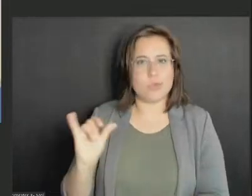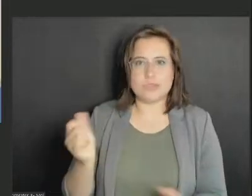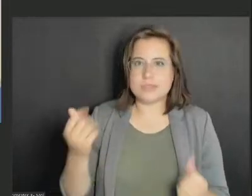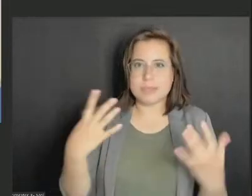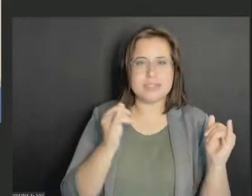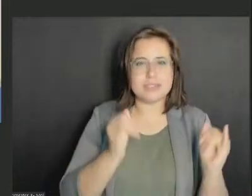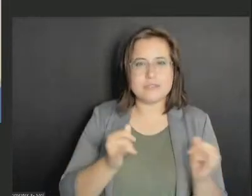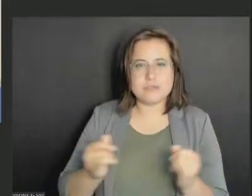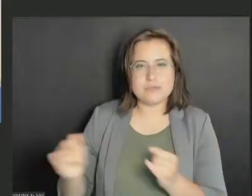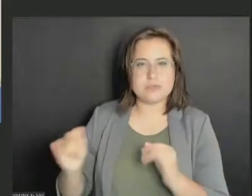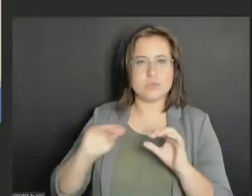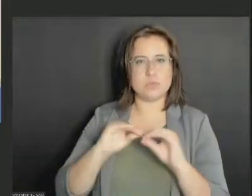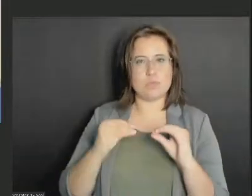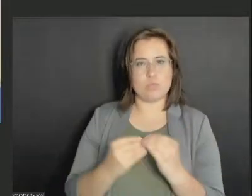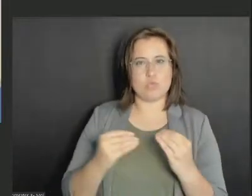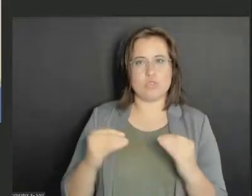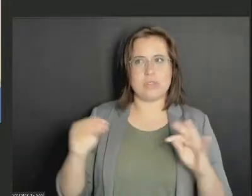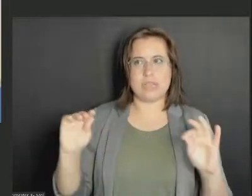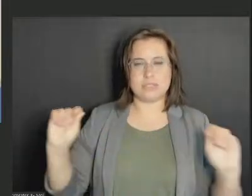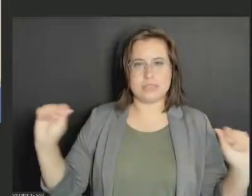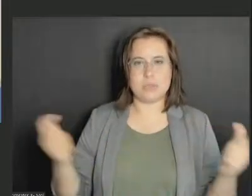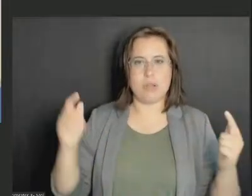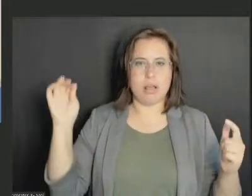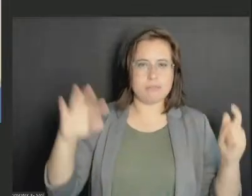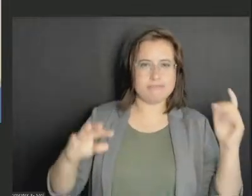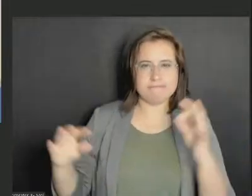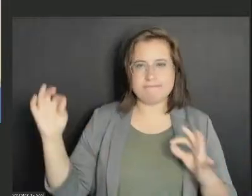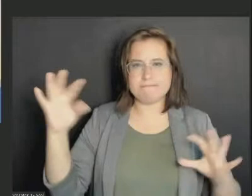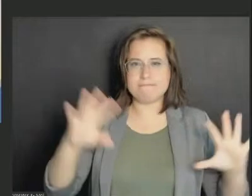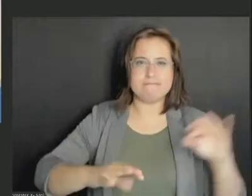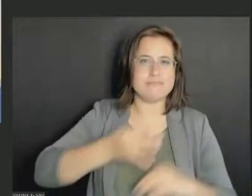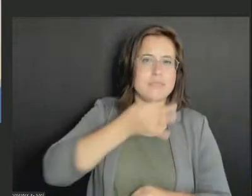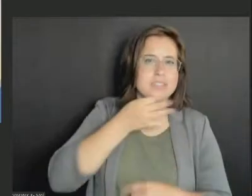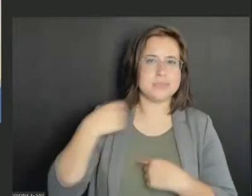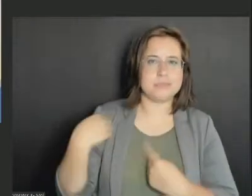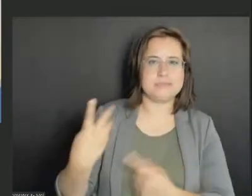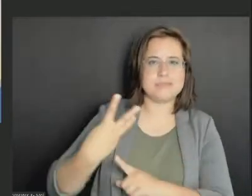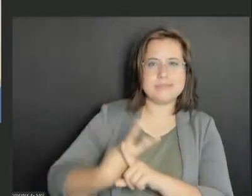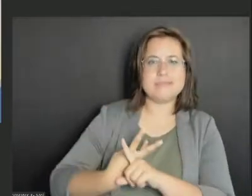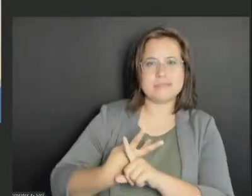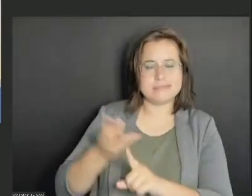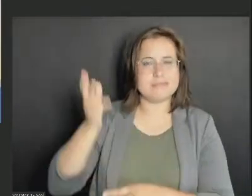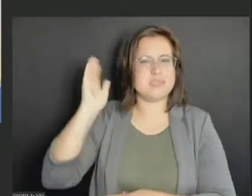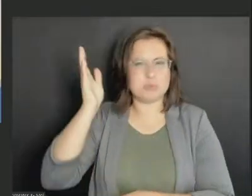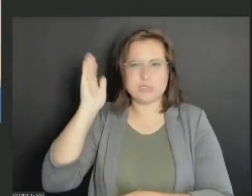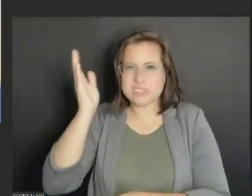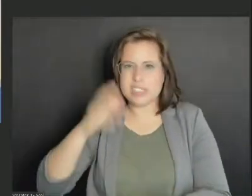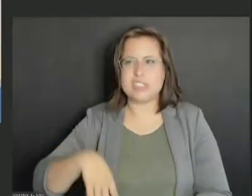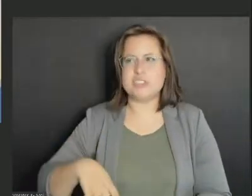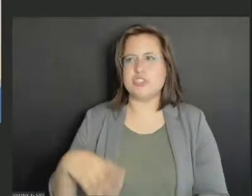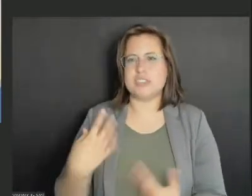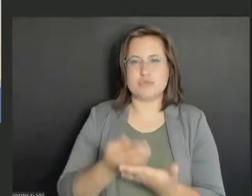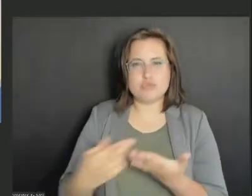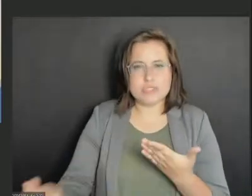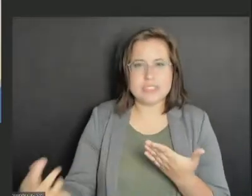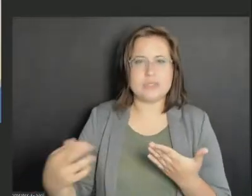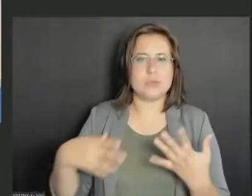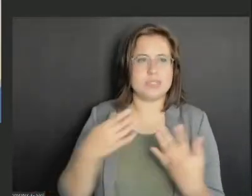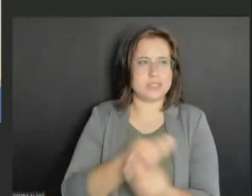and organizations that lent their expertise these last 6 months through presentations, sending resources, and providing public